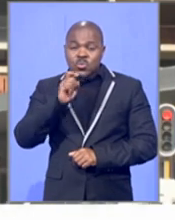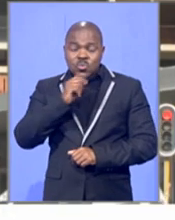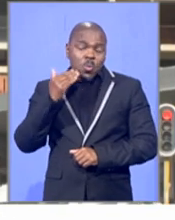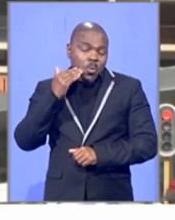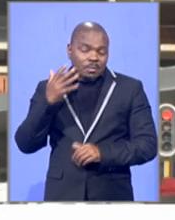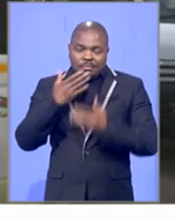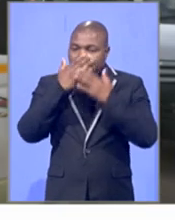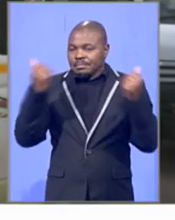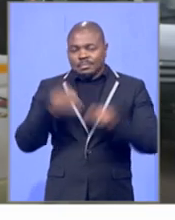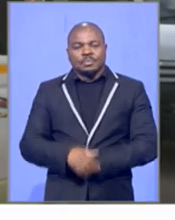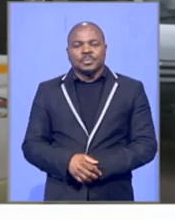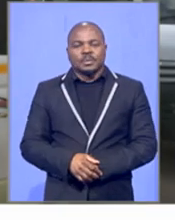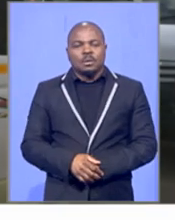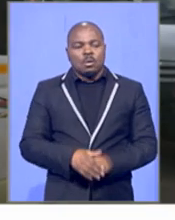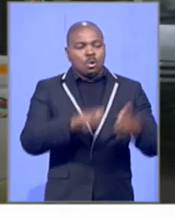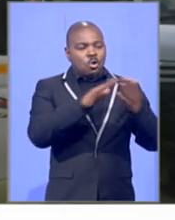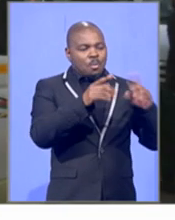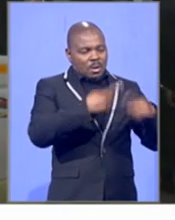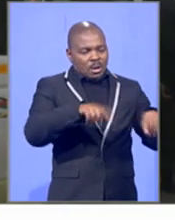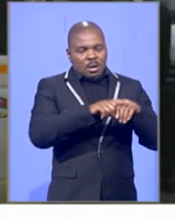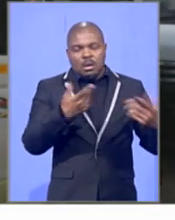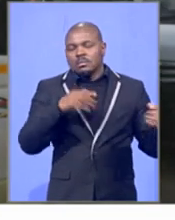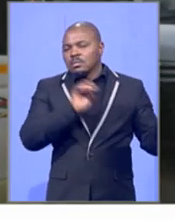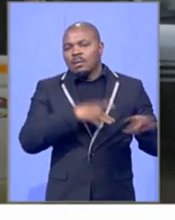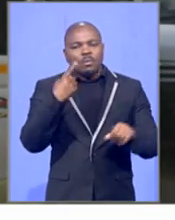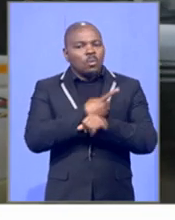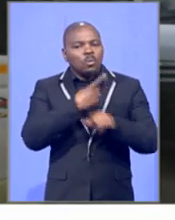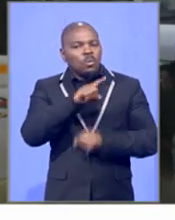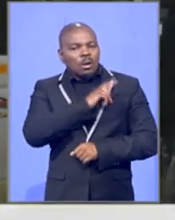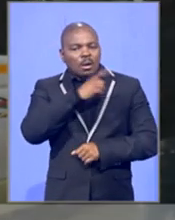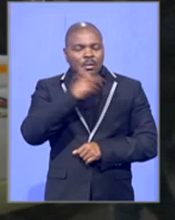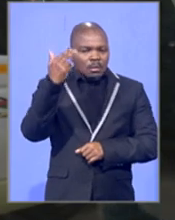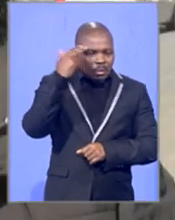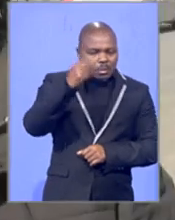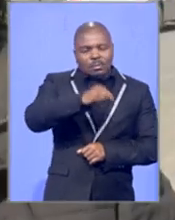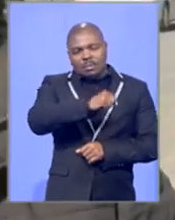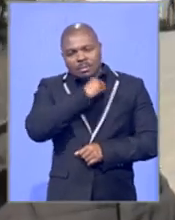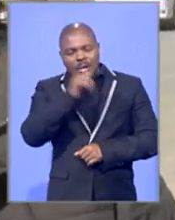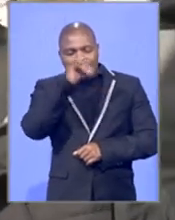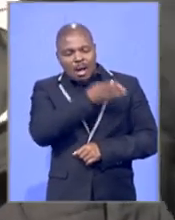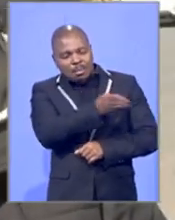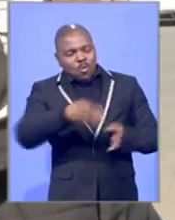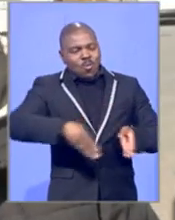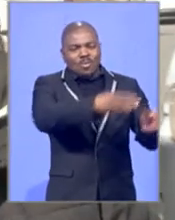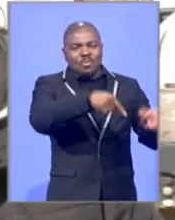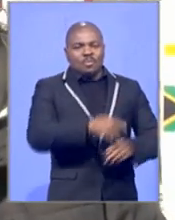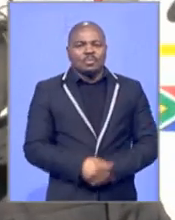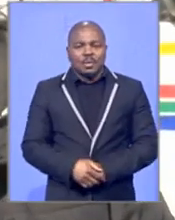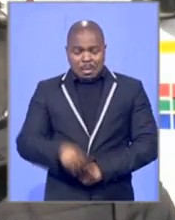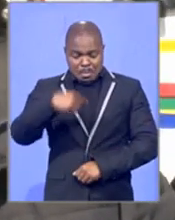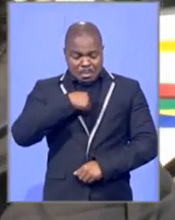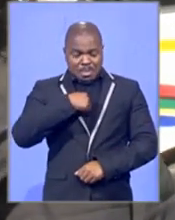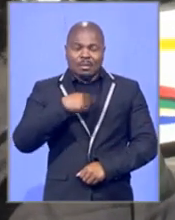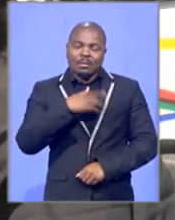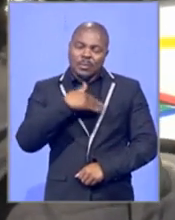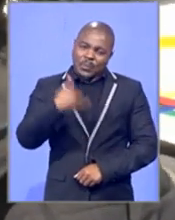šomišwa neng. Bjale badudi ba tswa se hlabelo ka ditiragalo tsa bosenyi mebileng. Ke botlhoko haholo ke le mo a